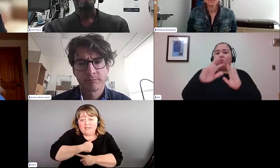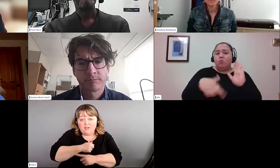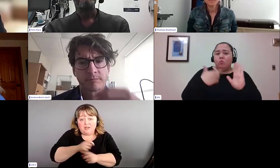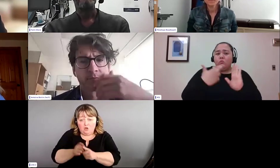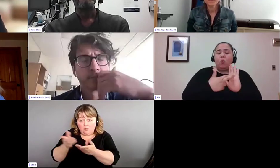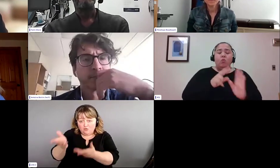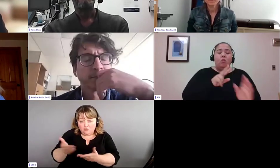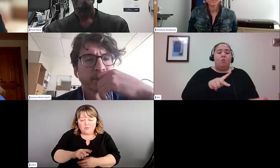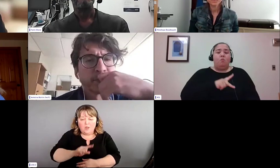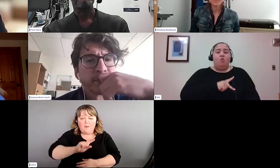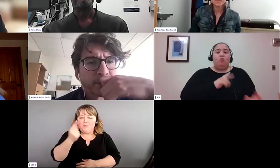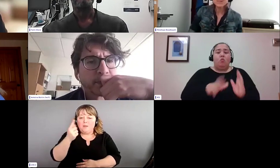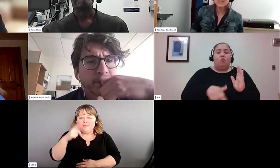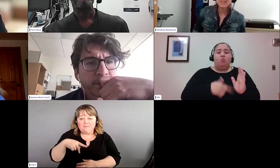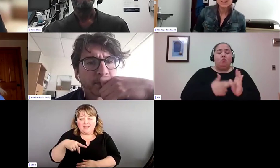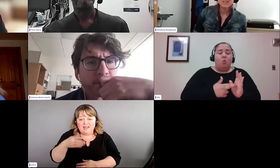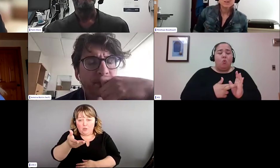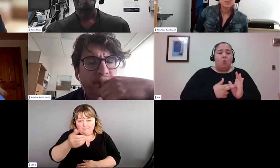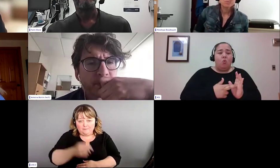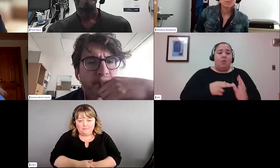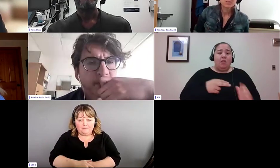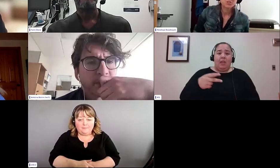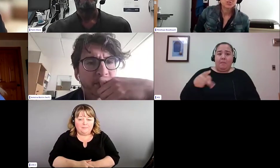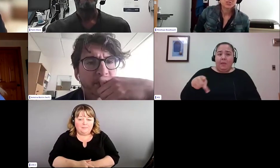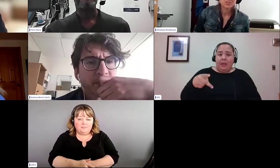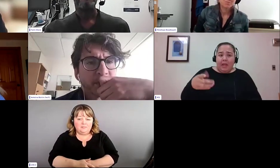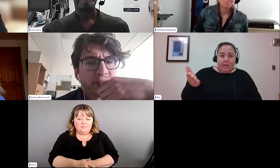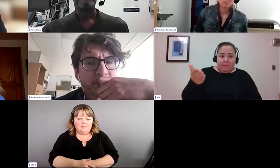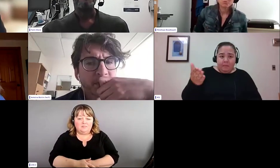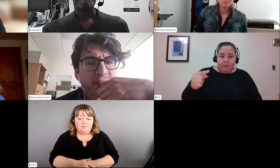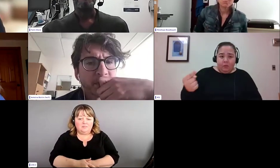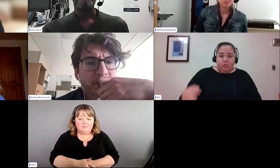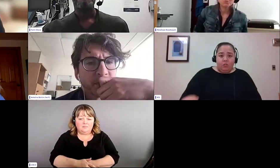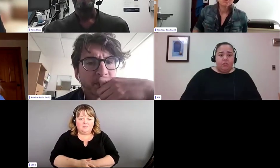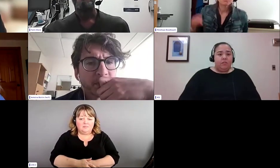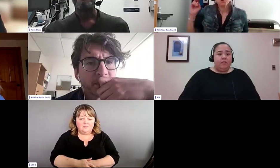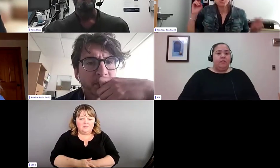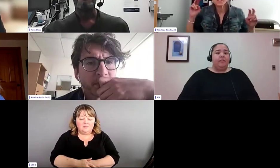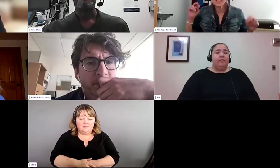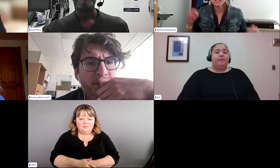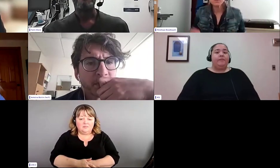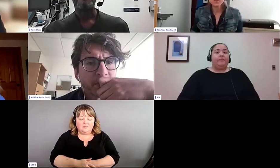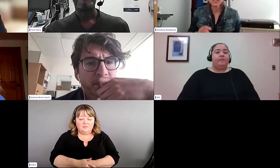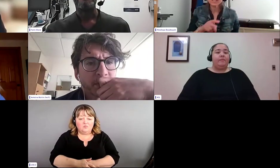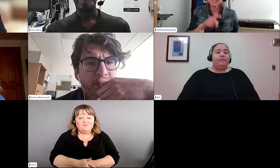personal role as yours? Penelope, perhaps first?